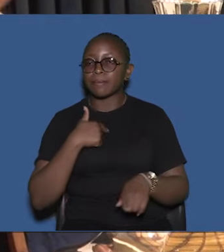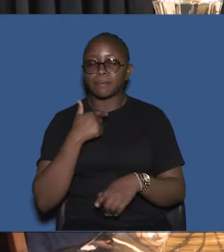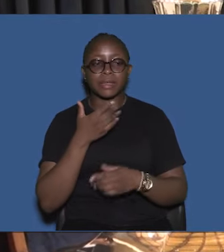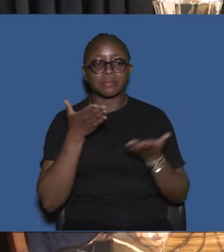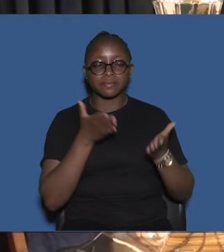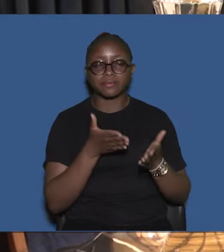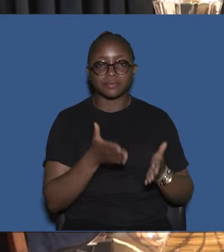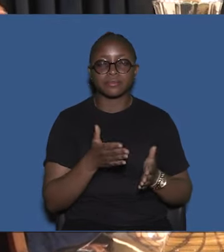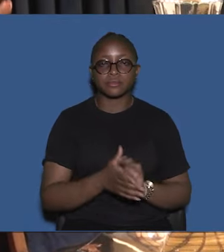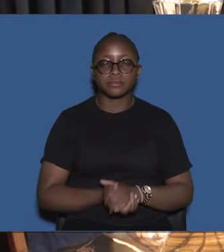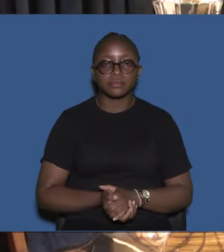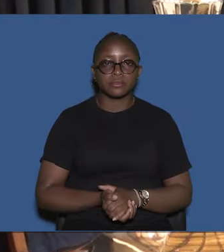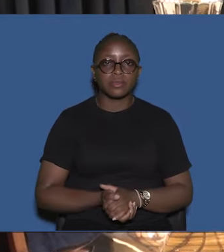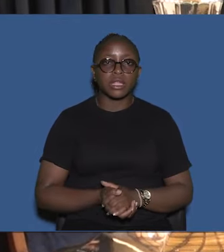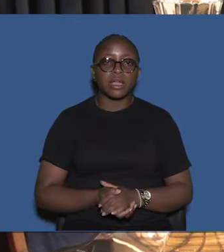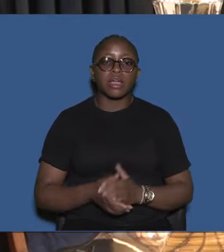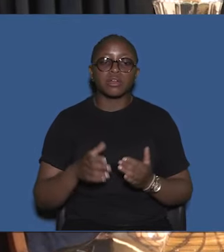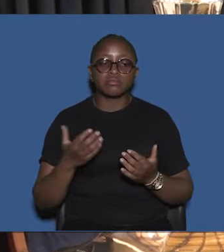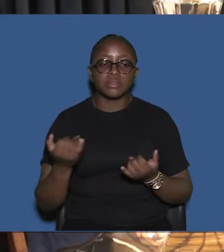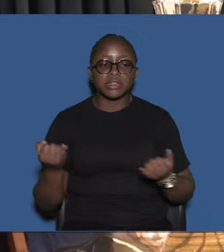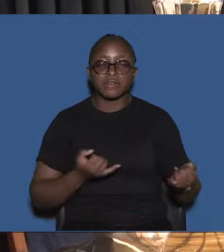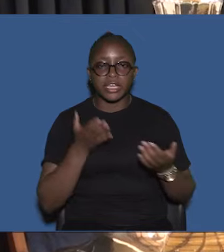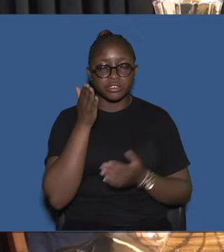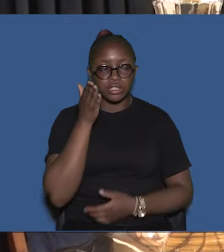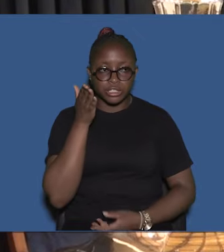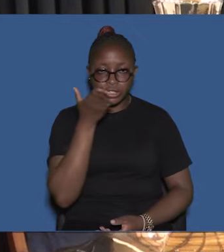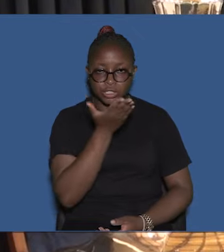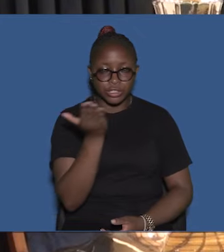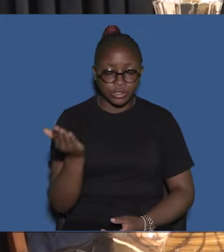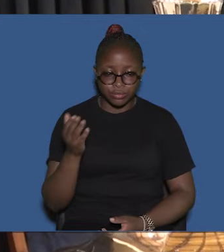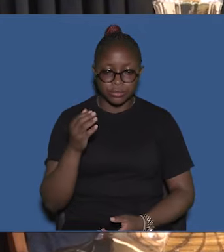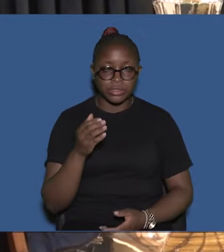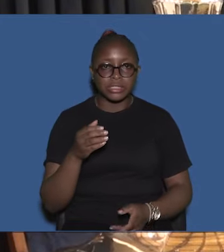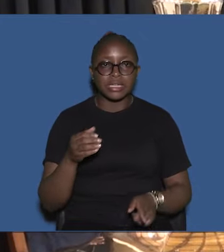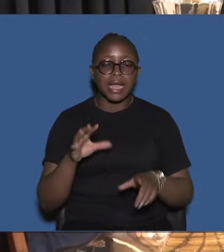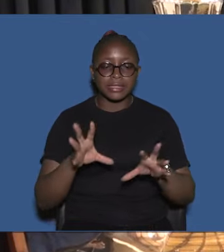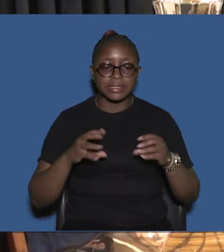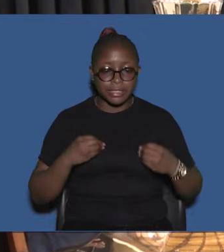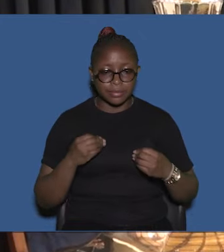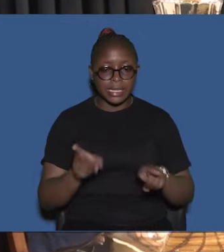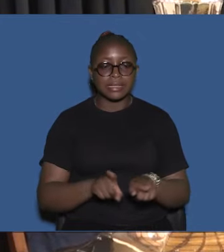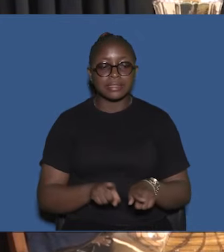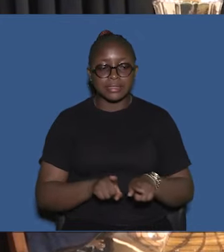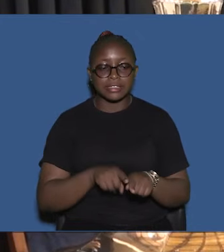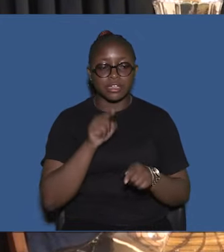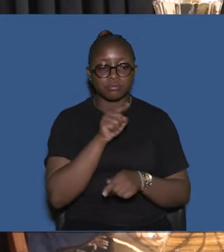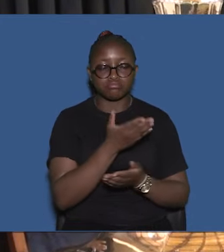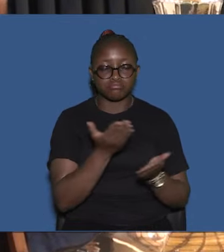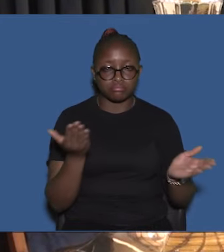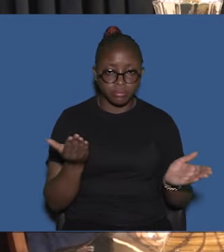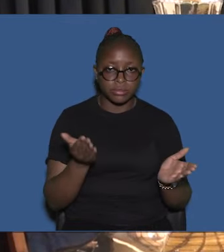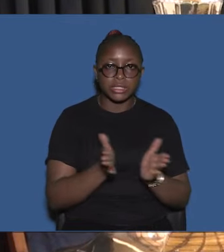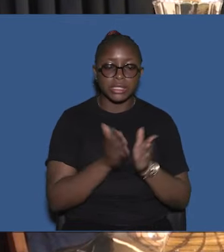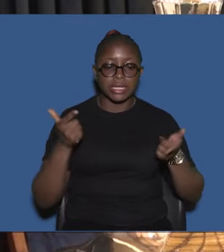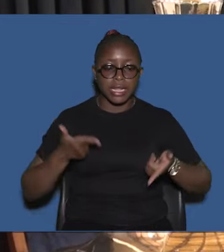accept God's, to accept them just as they are, and allow ourselves to be the salt and